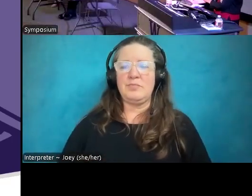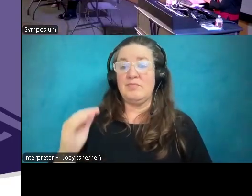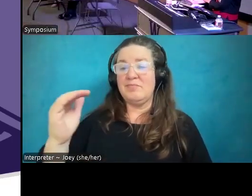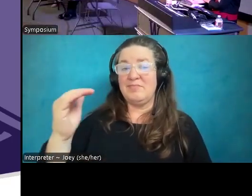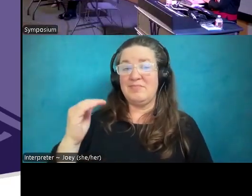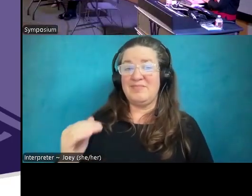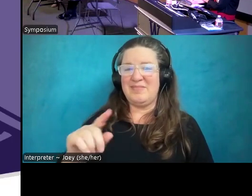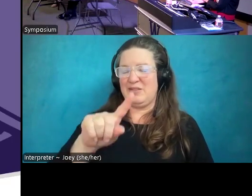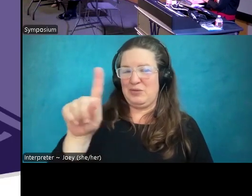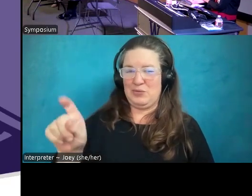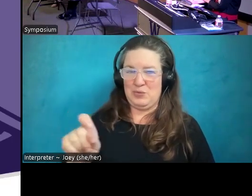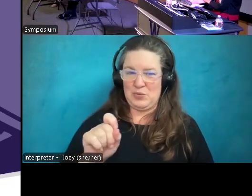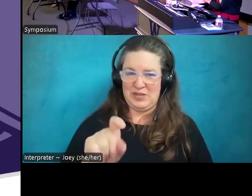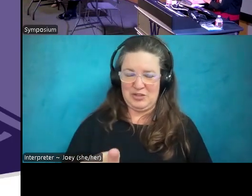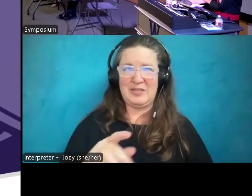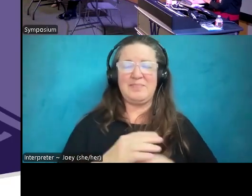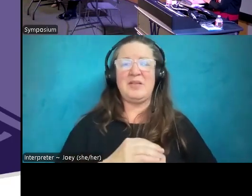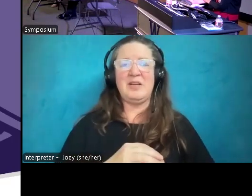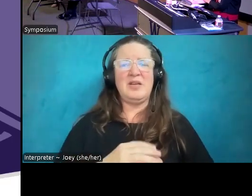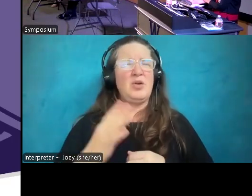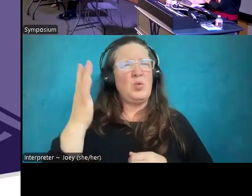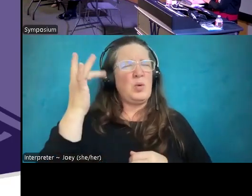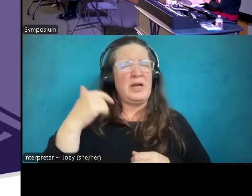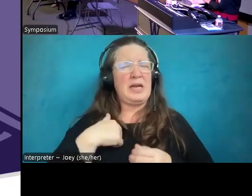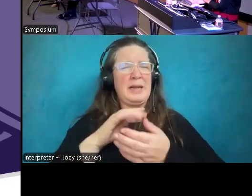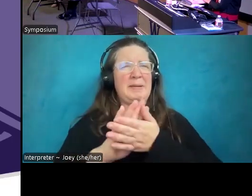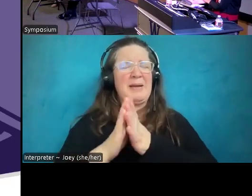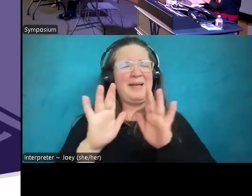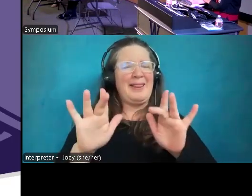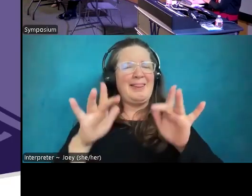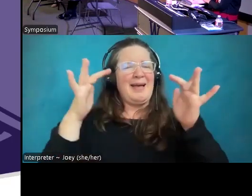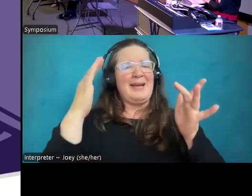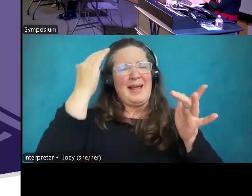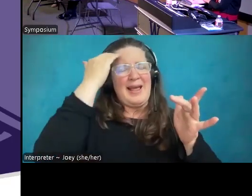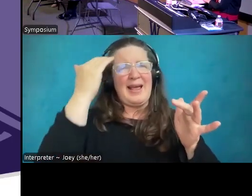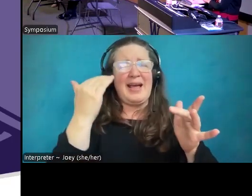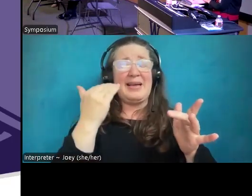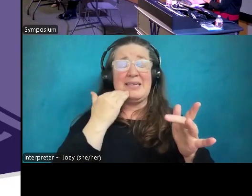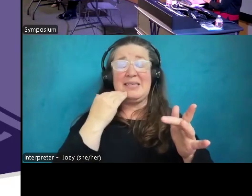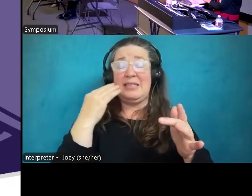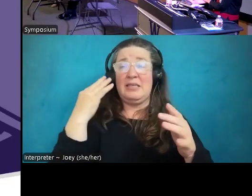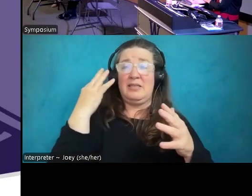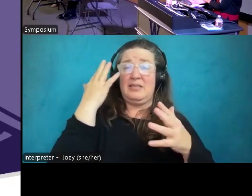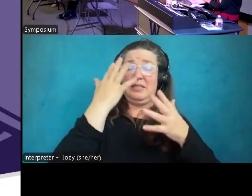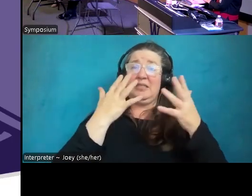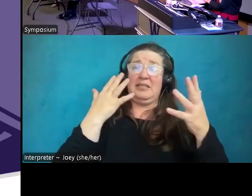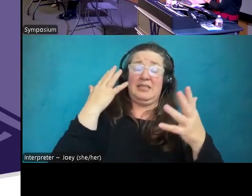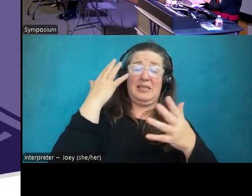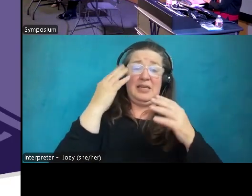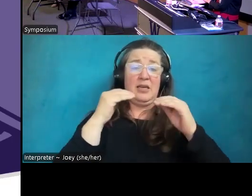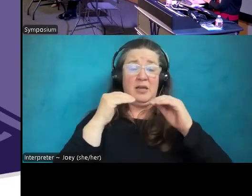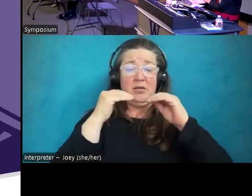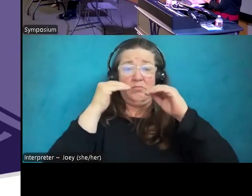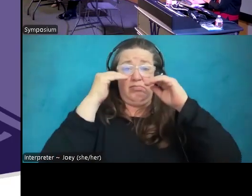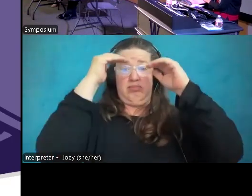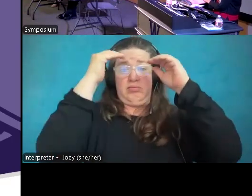patients. Why do I get lightheaded, dizzy, flushed when I try to carry on a conversation with more than 2 people